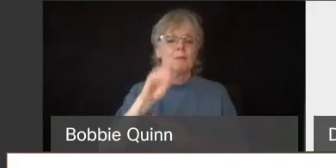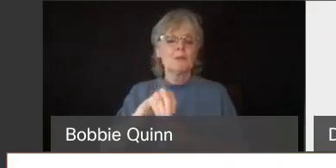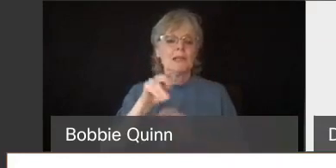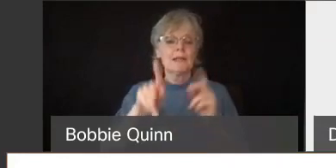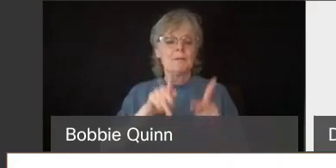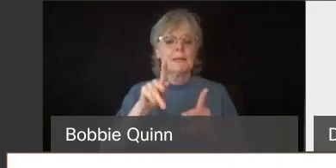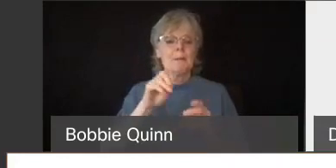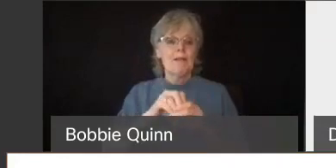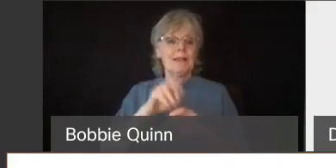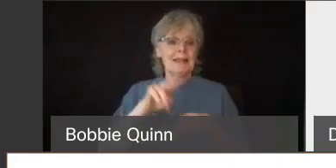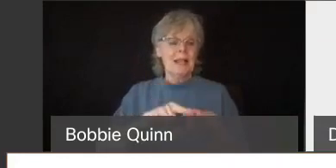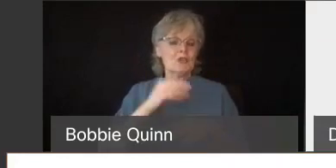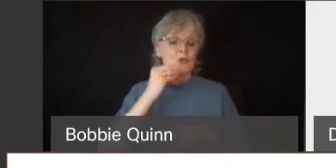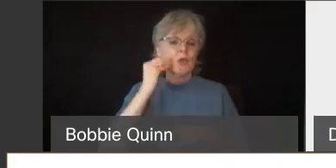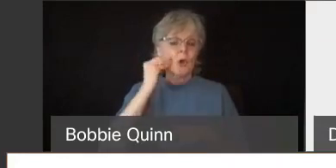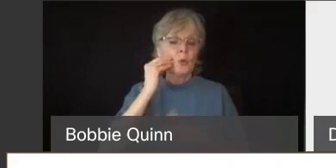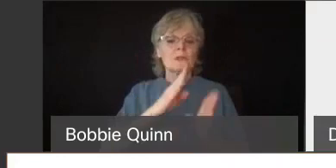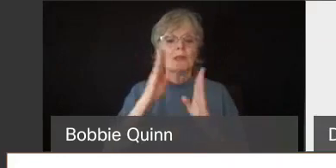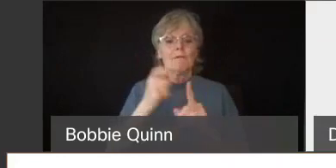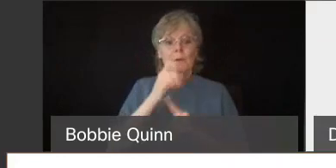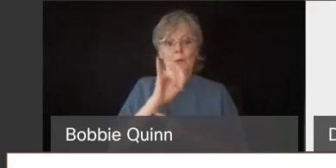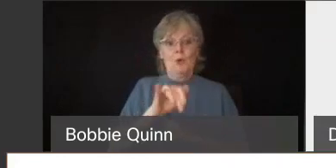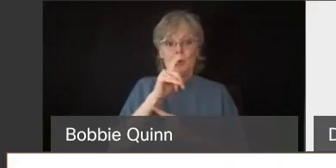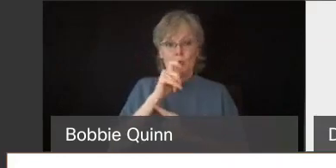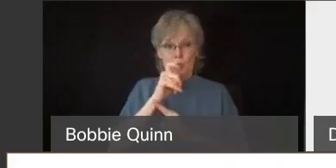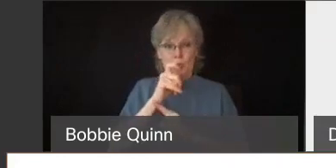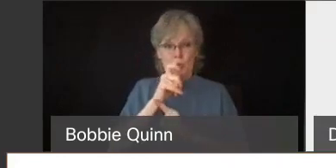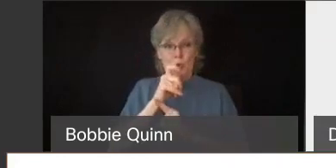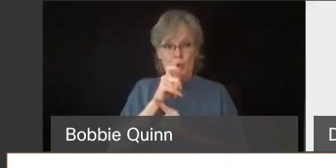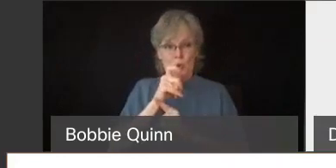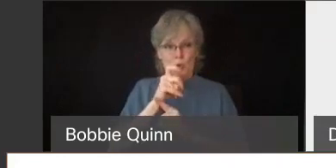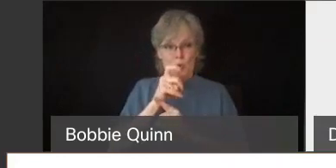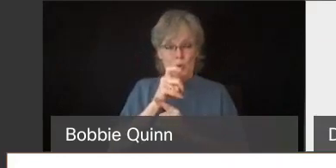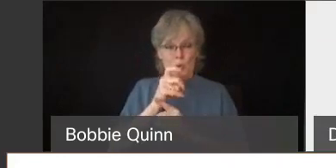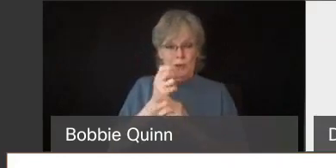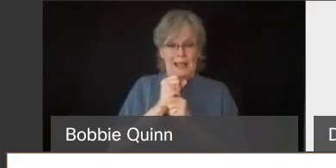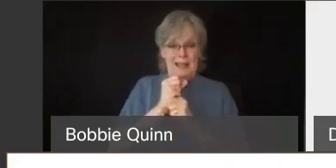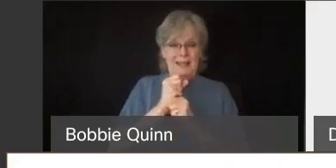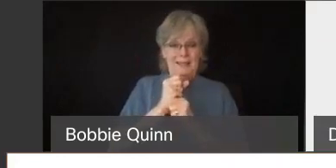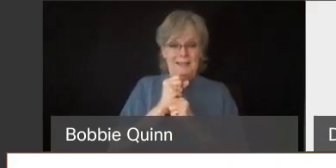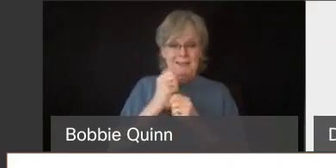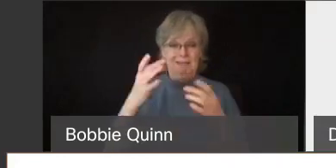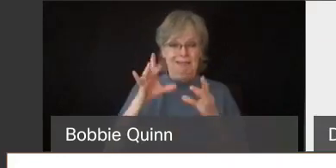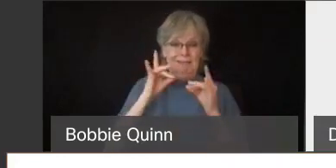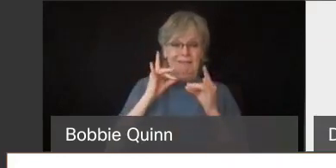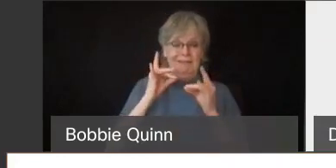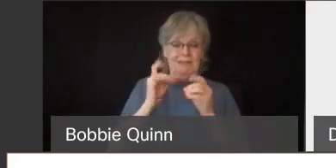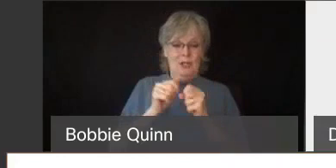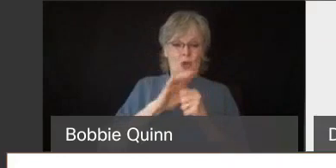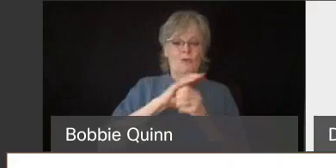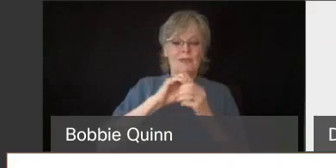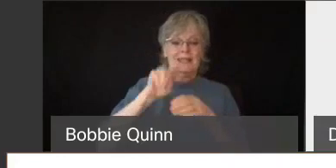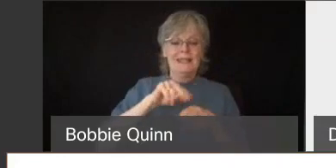homes. And of those who've contracted COVID, in natural homes, 5 have died,